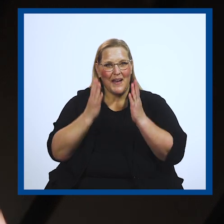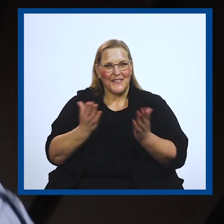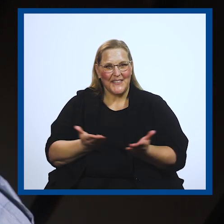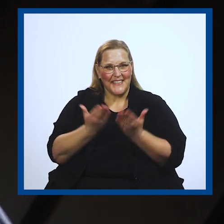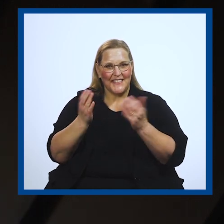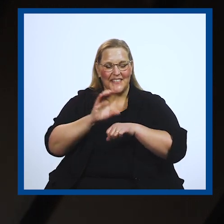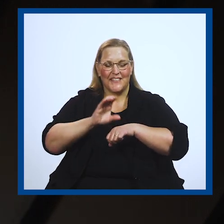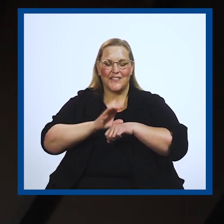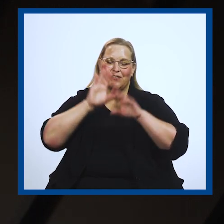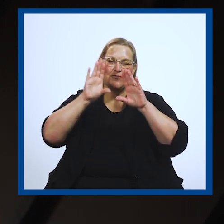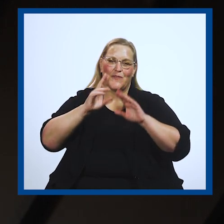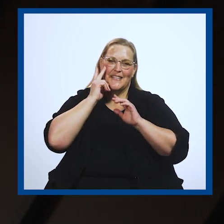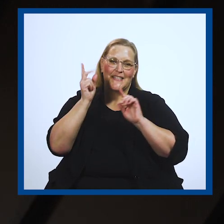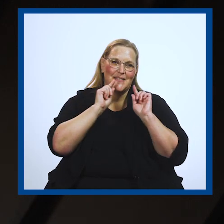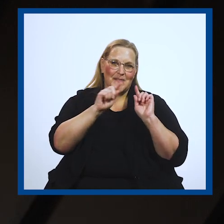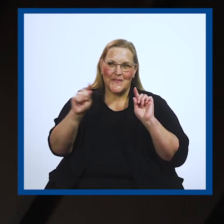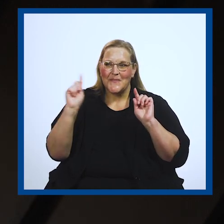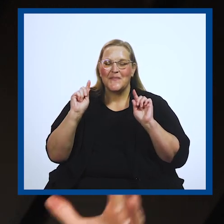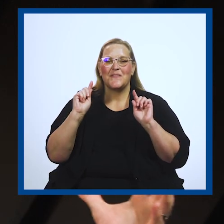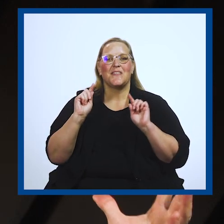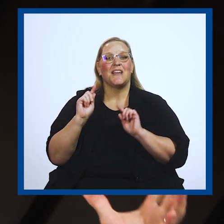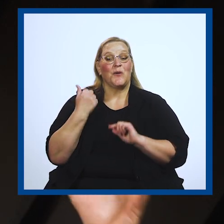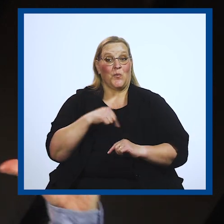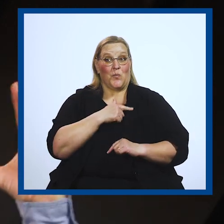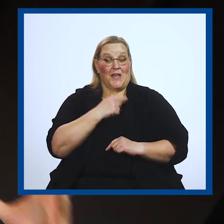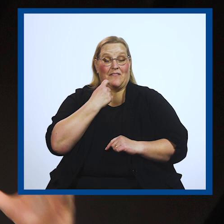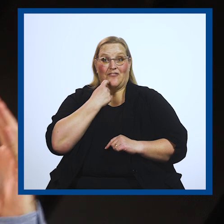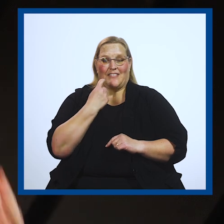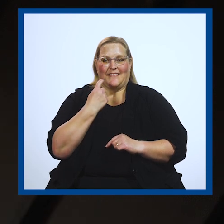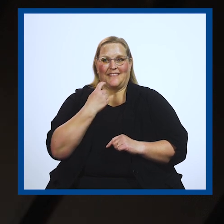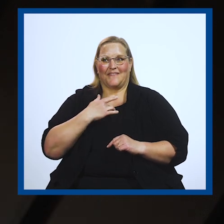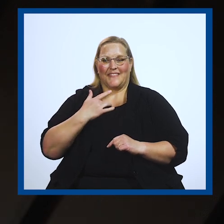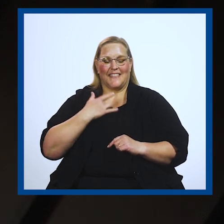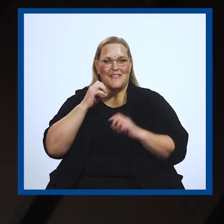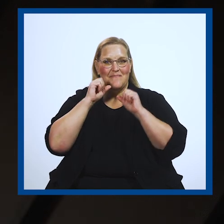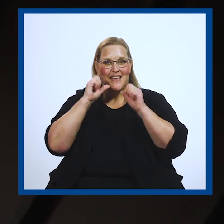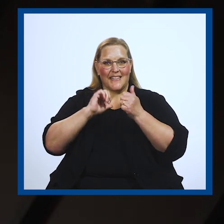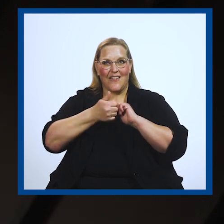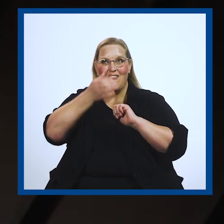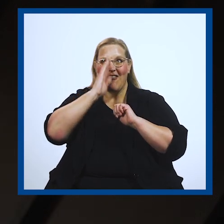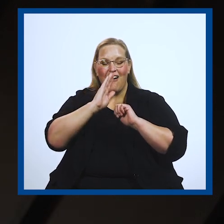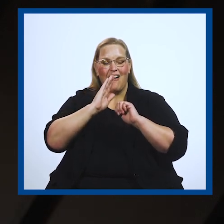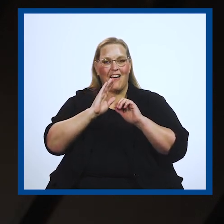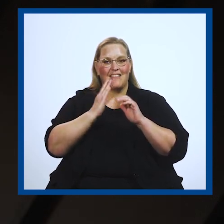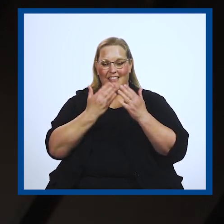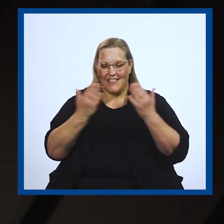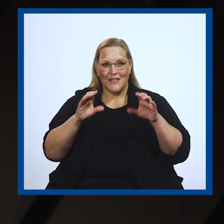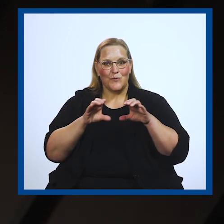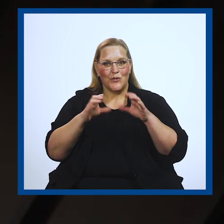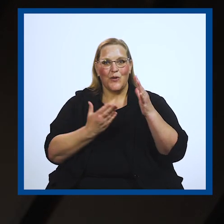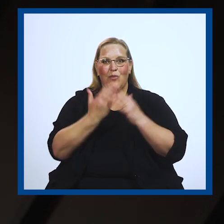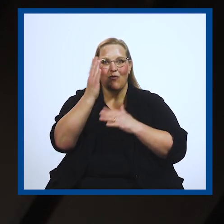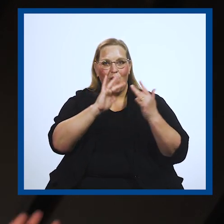church, and it's great to see you. We have just been amazed at what God has been doing through our